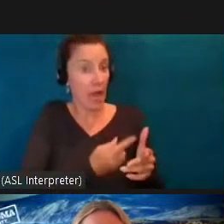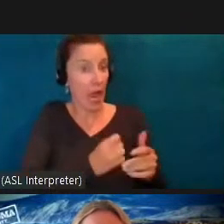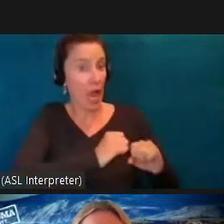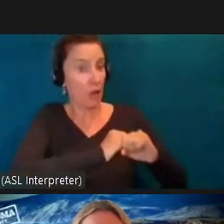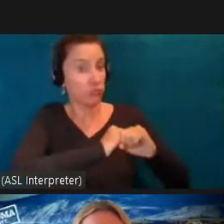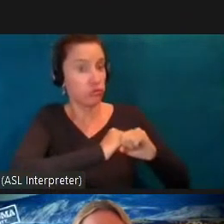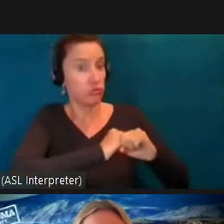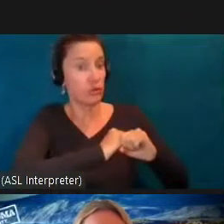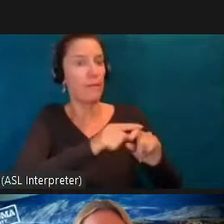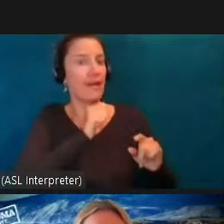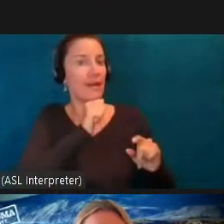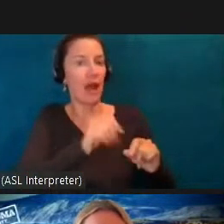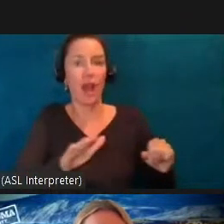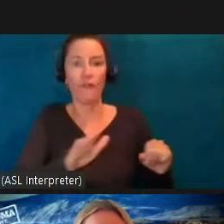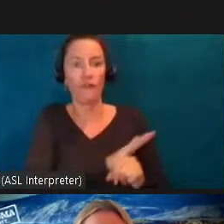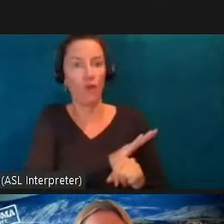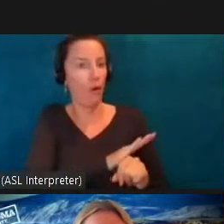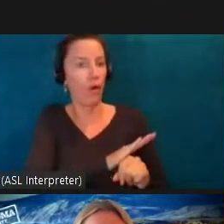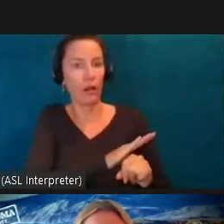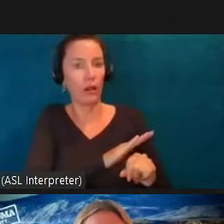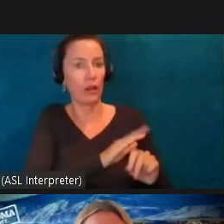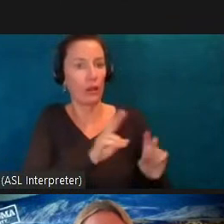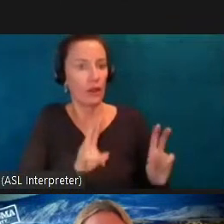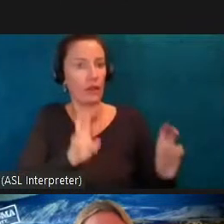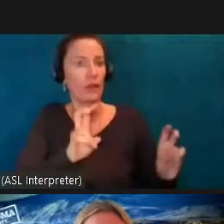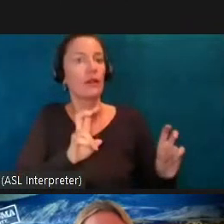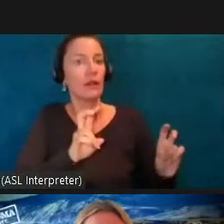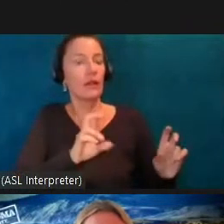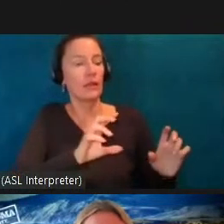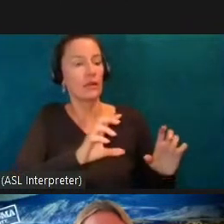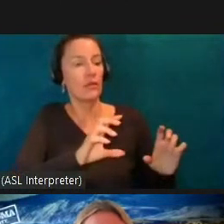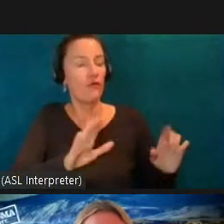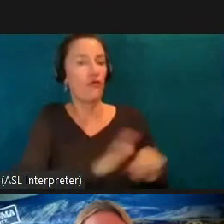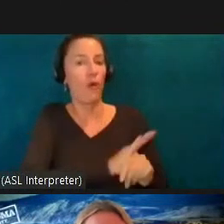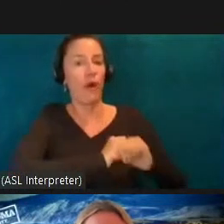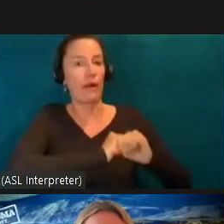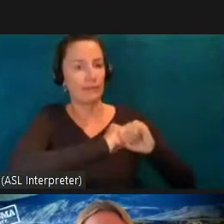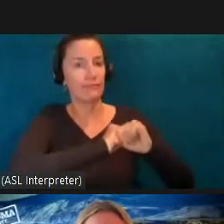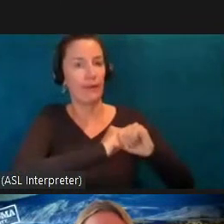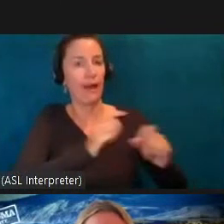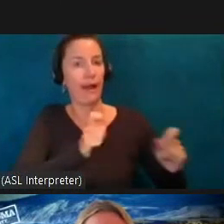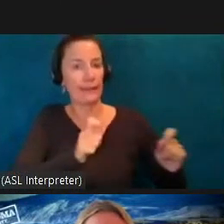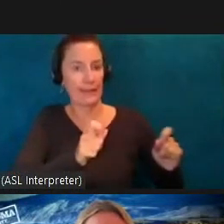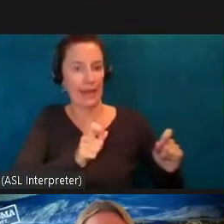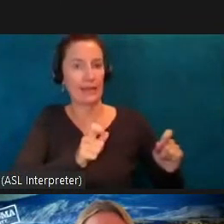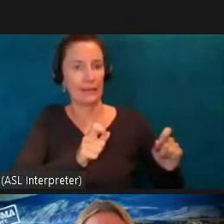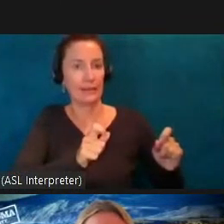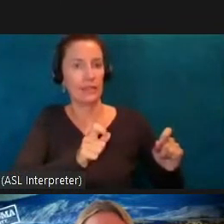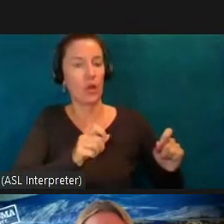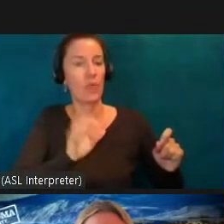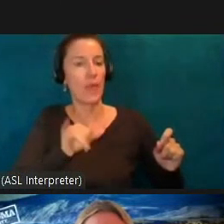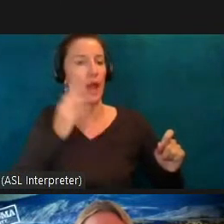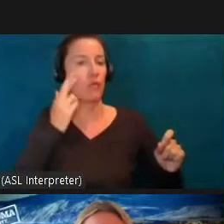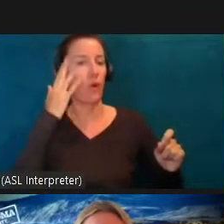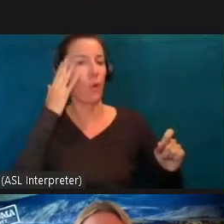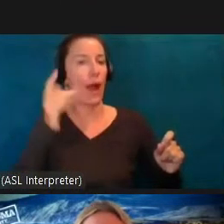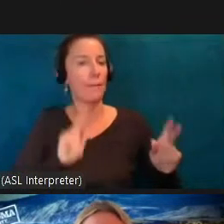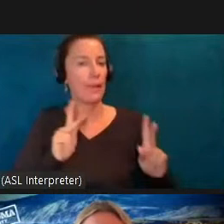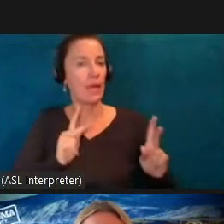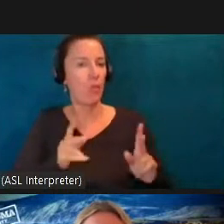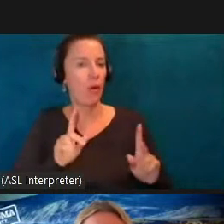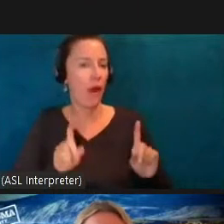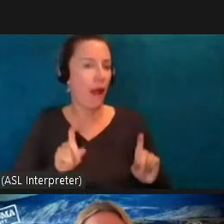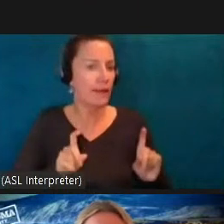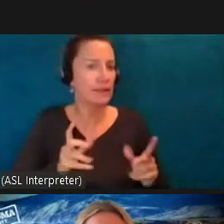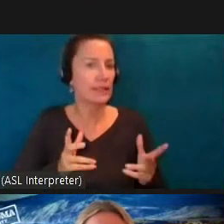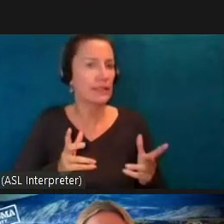been sufficiently mopped up yet for us to call that contained. So that's why you see people are asking, there's still